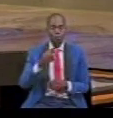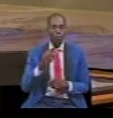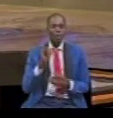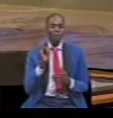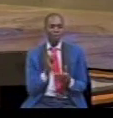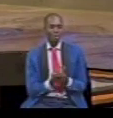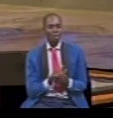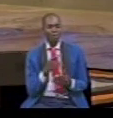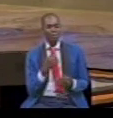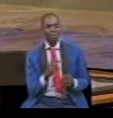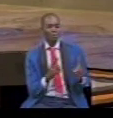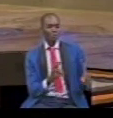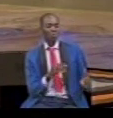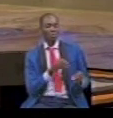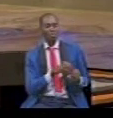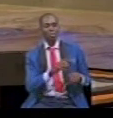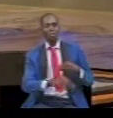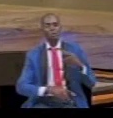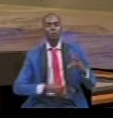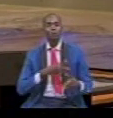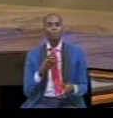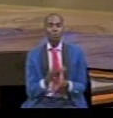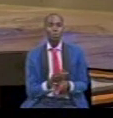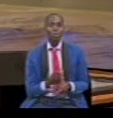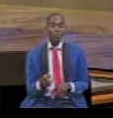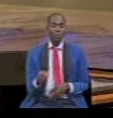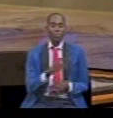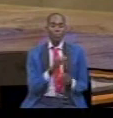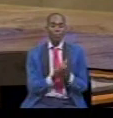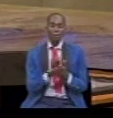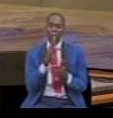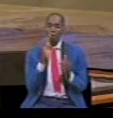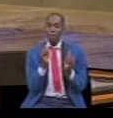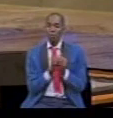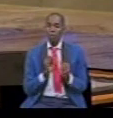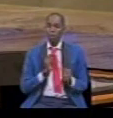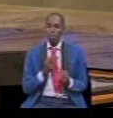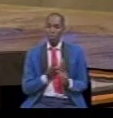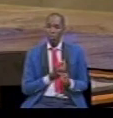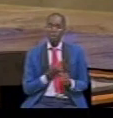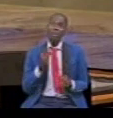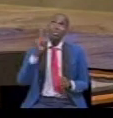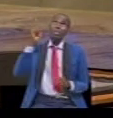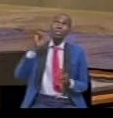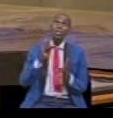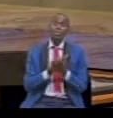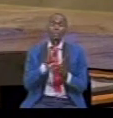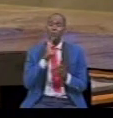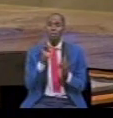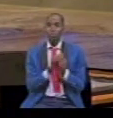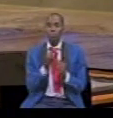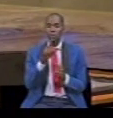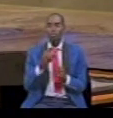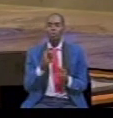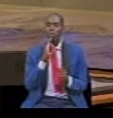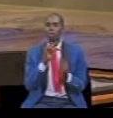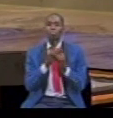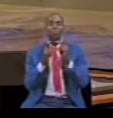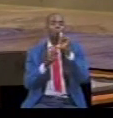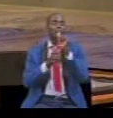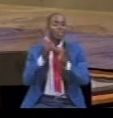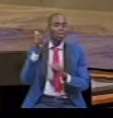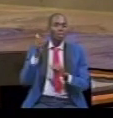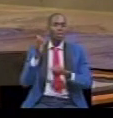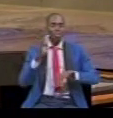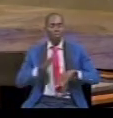that is in the world. They that be with us, he that is with you is greater than he